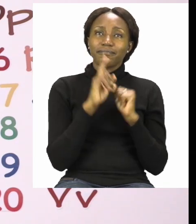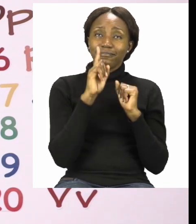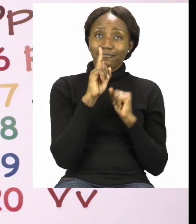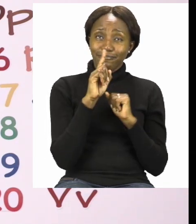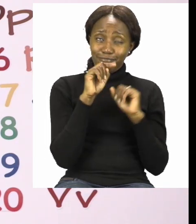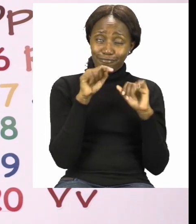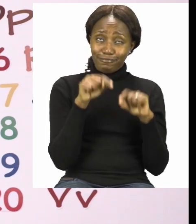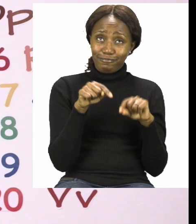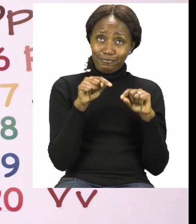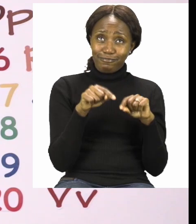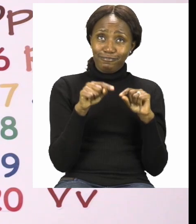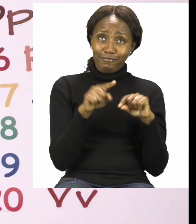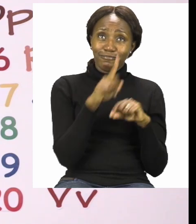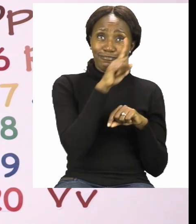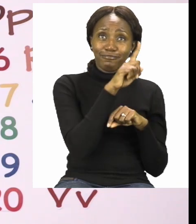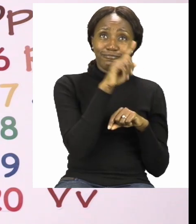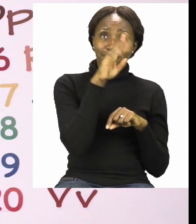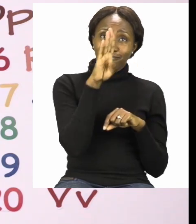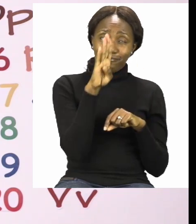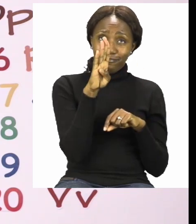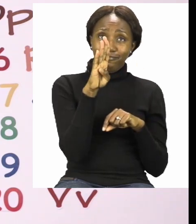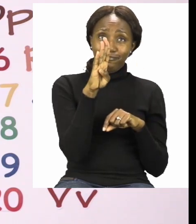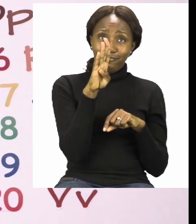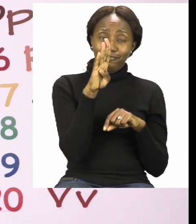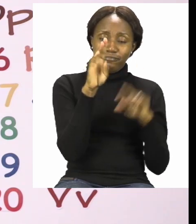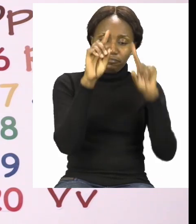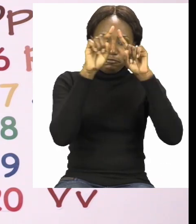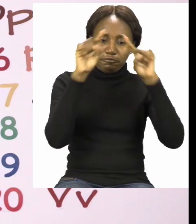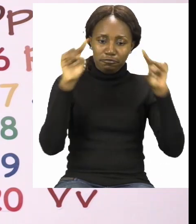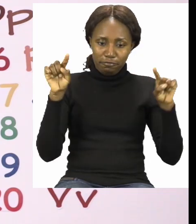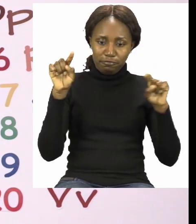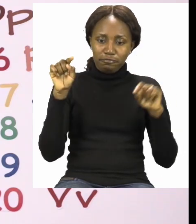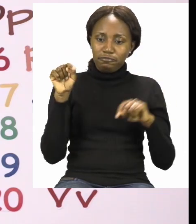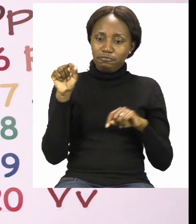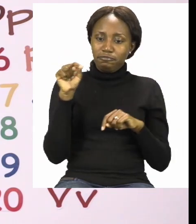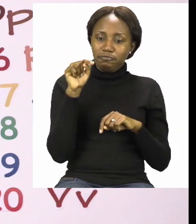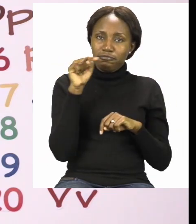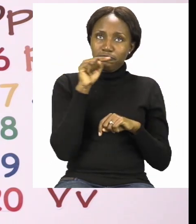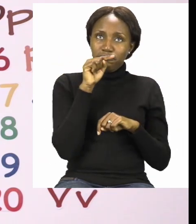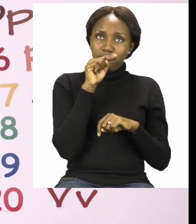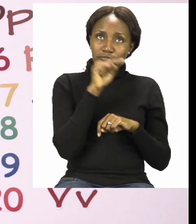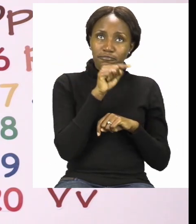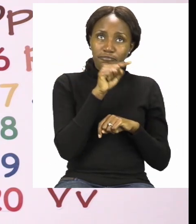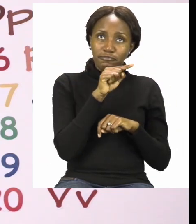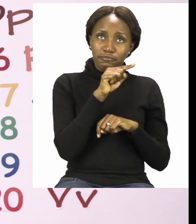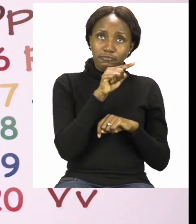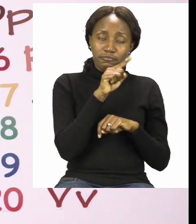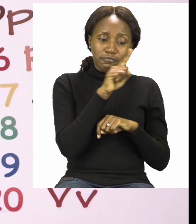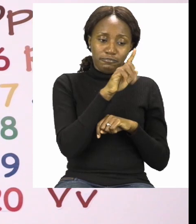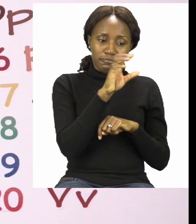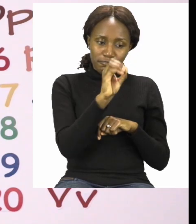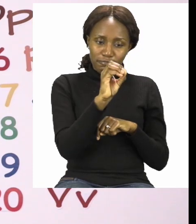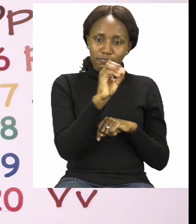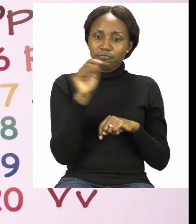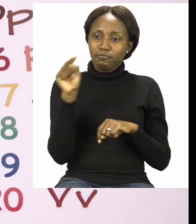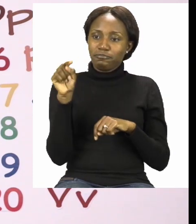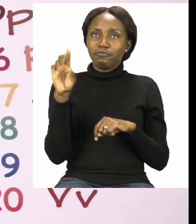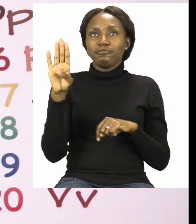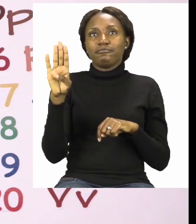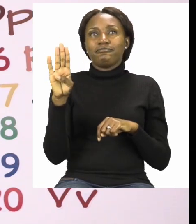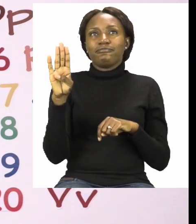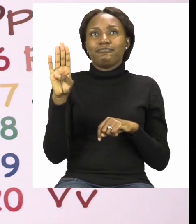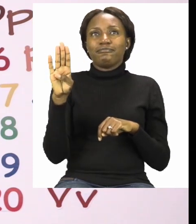Now our sum is complete. We have 14 is made up of 10 and